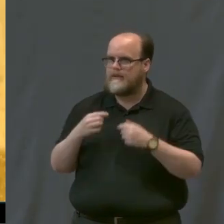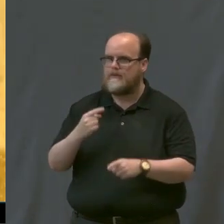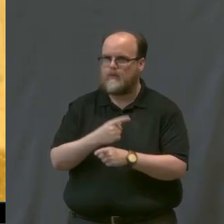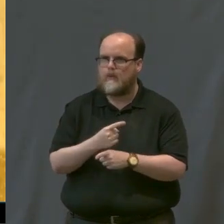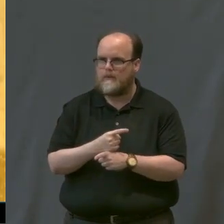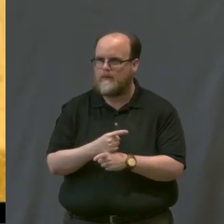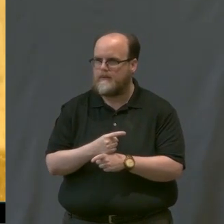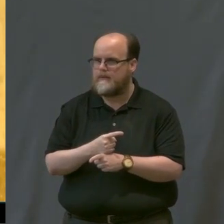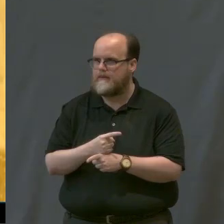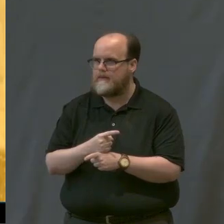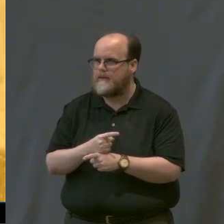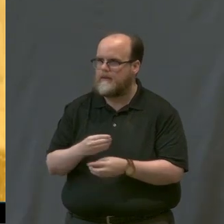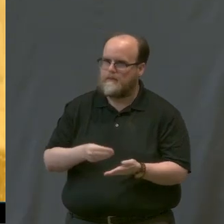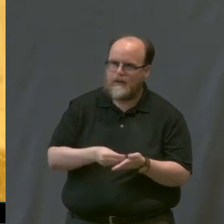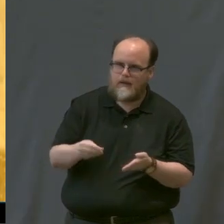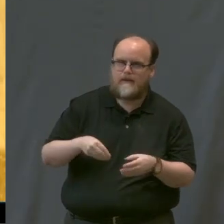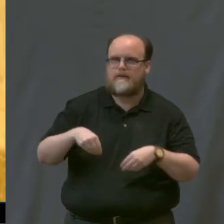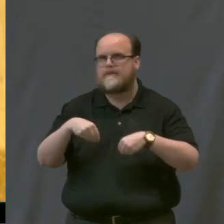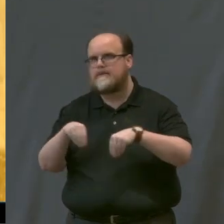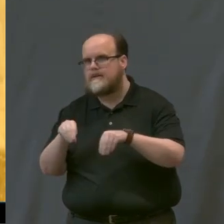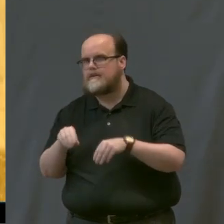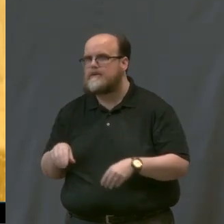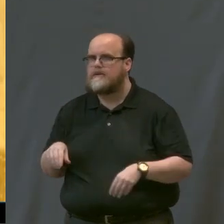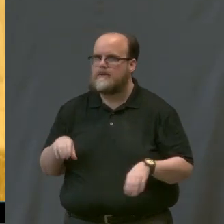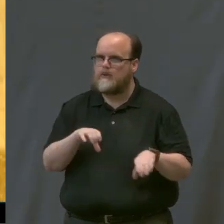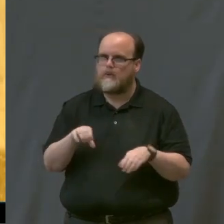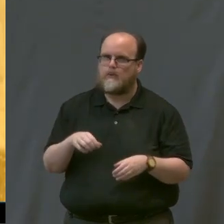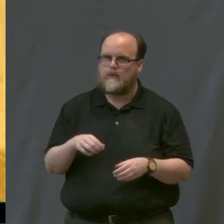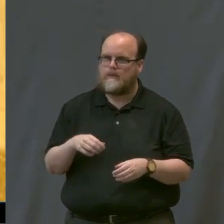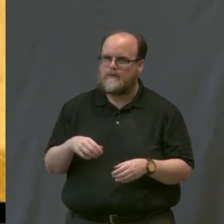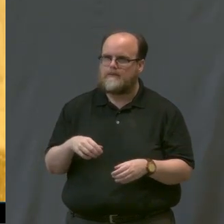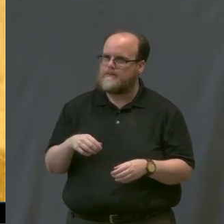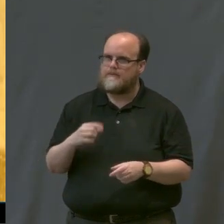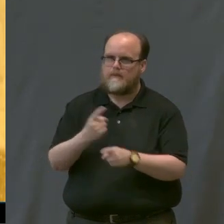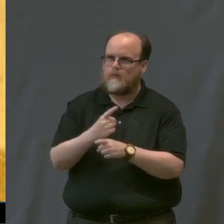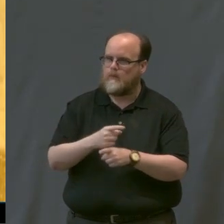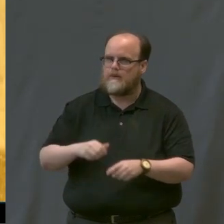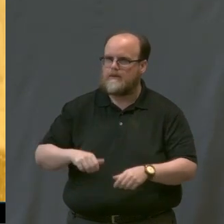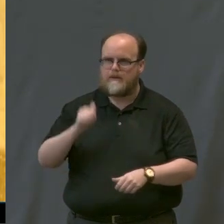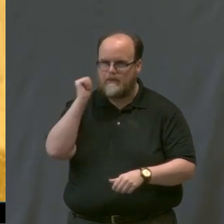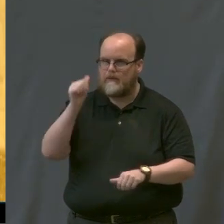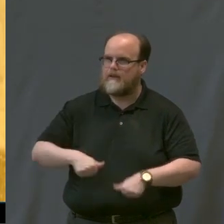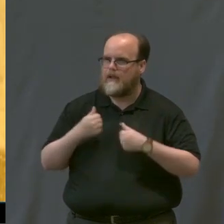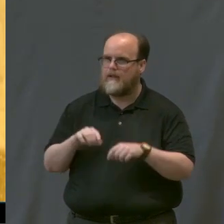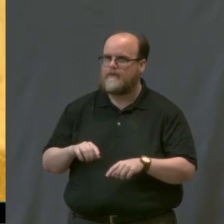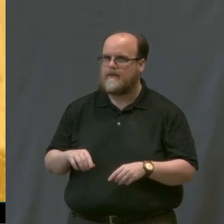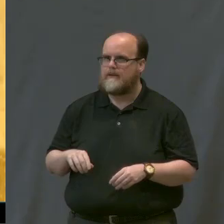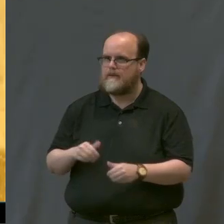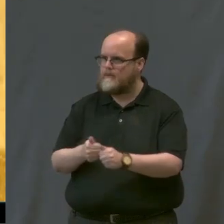just normally, buying and selling and doing what I need to do and keep out of this trouble?